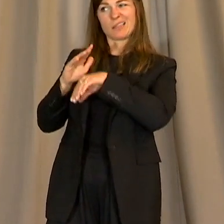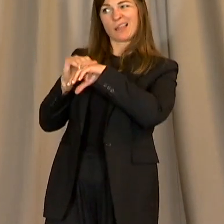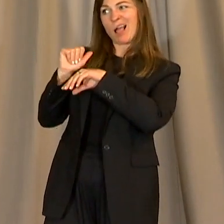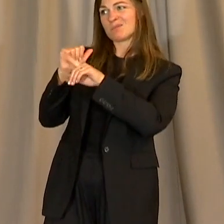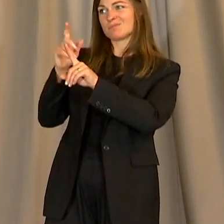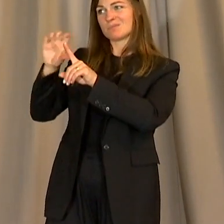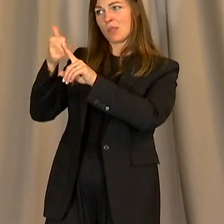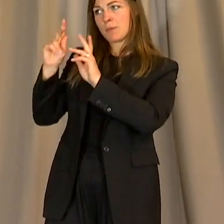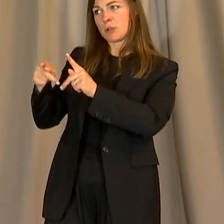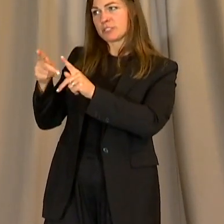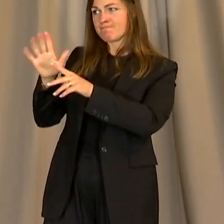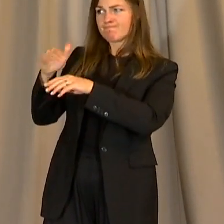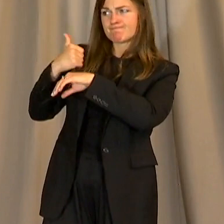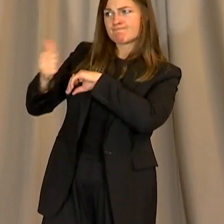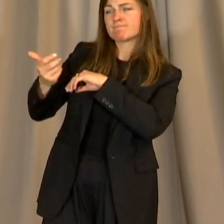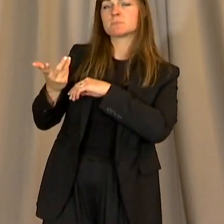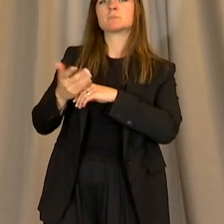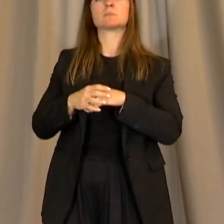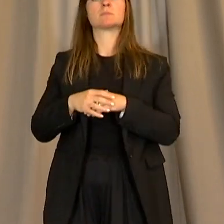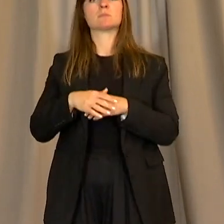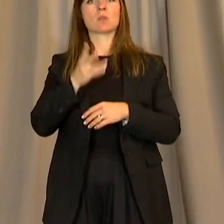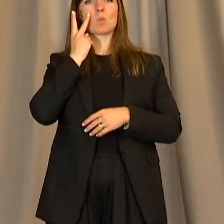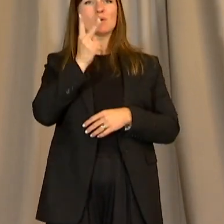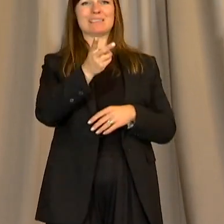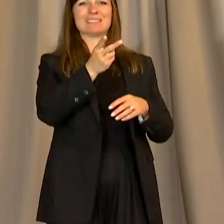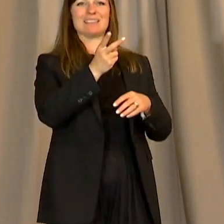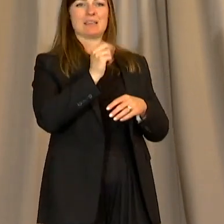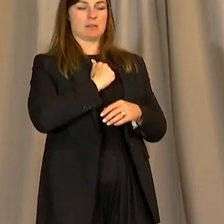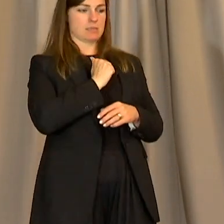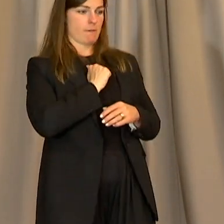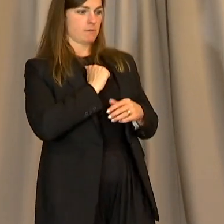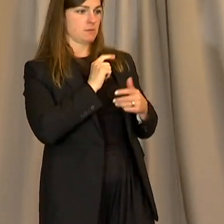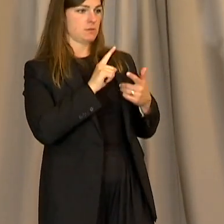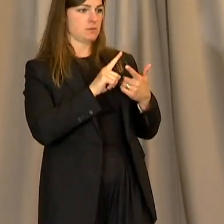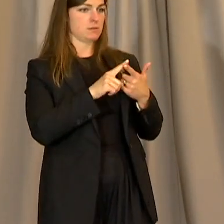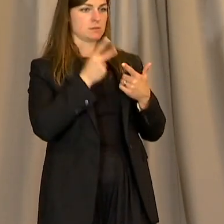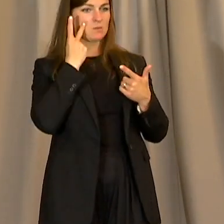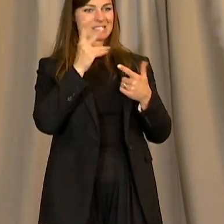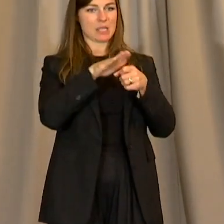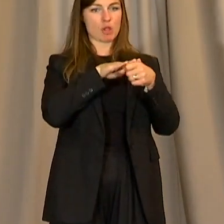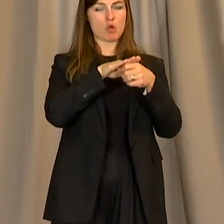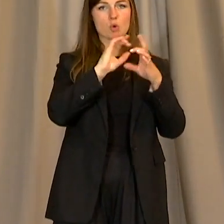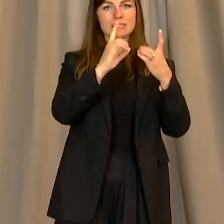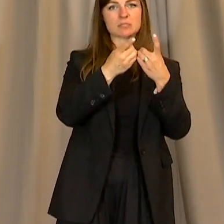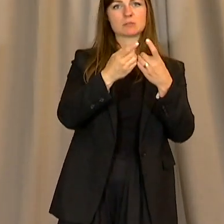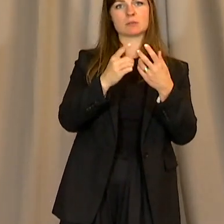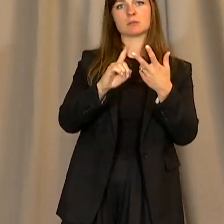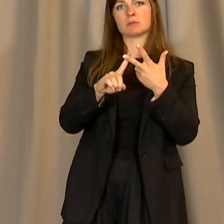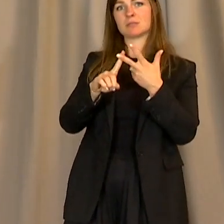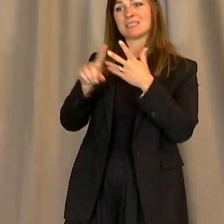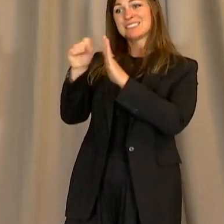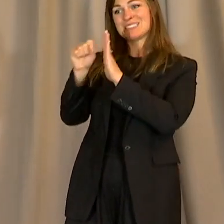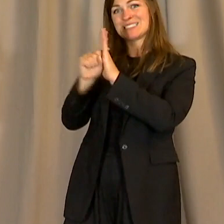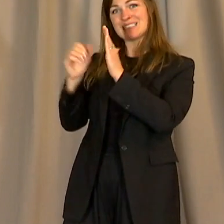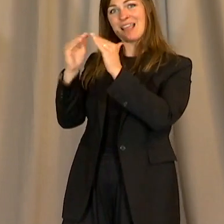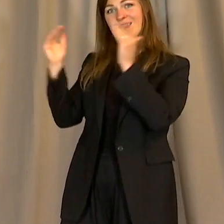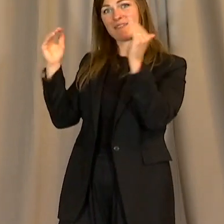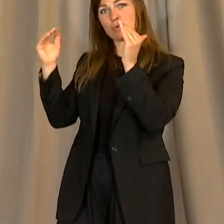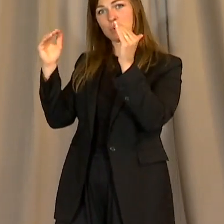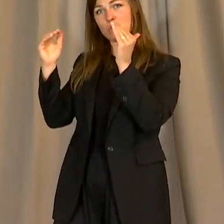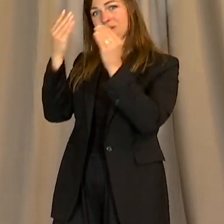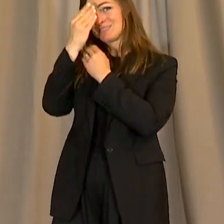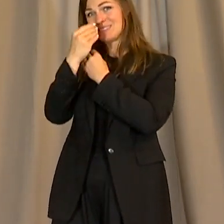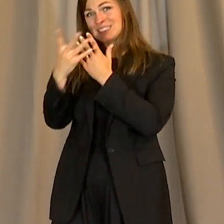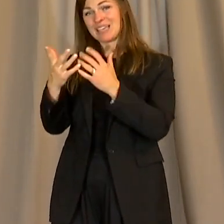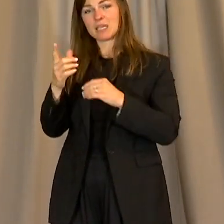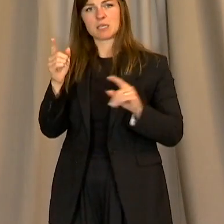look at our local districts, when we look at our state level data, finding out where the